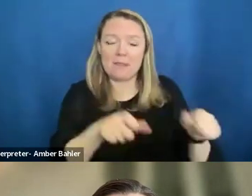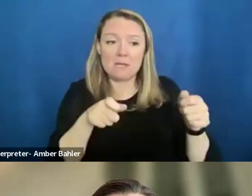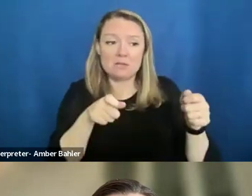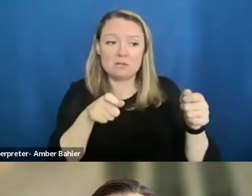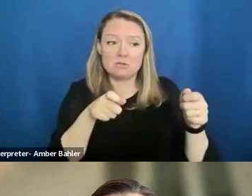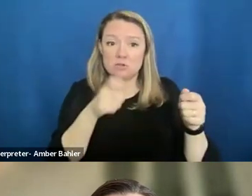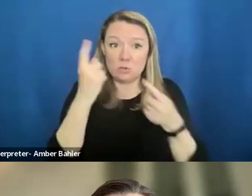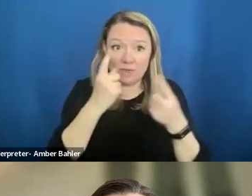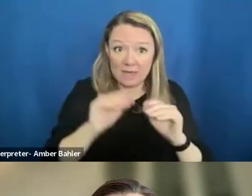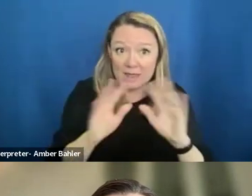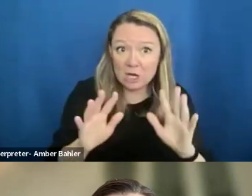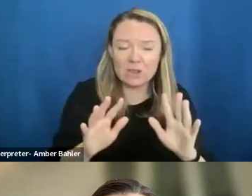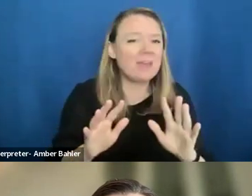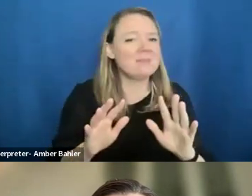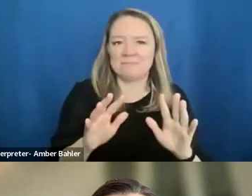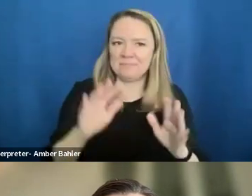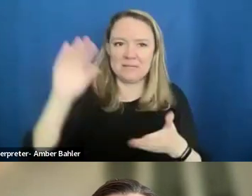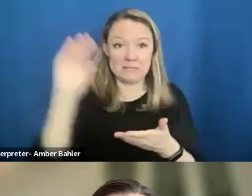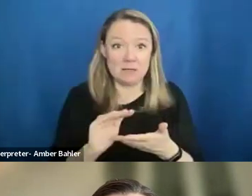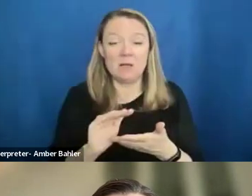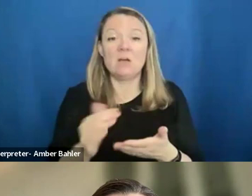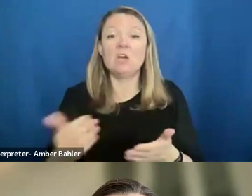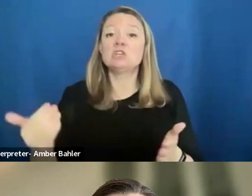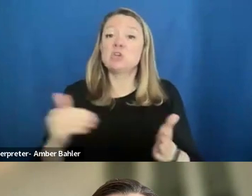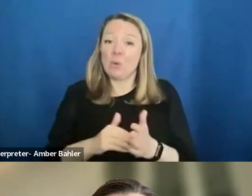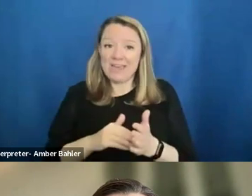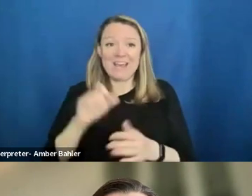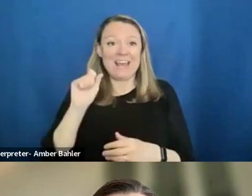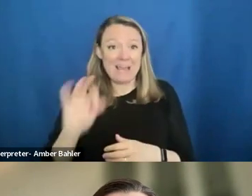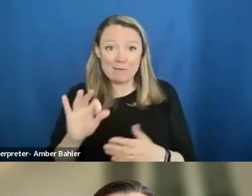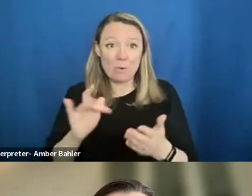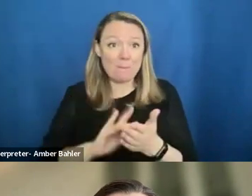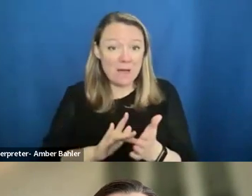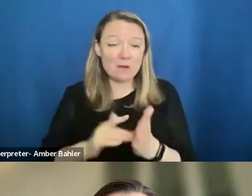in whatever discipline we call ourselves, need to recognize you can't separate those out.